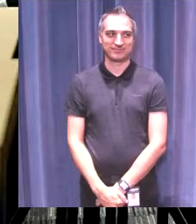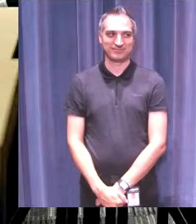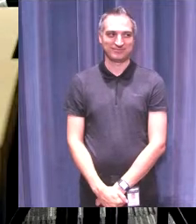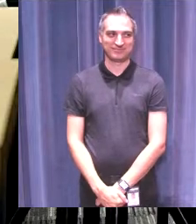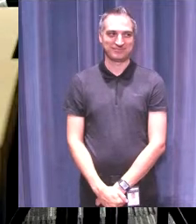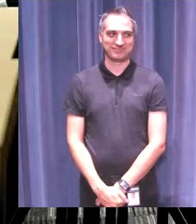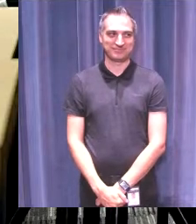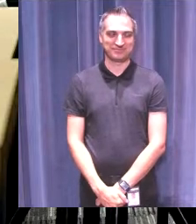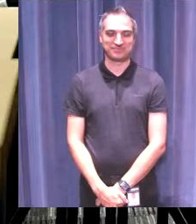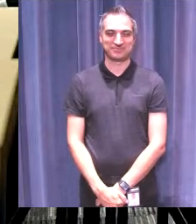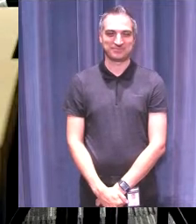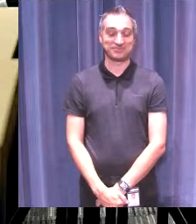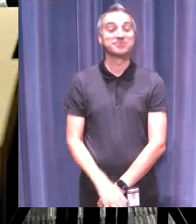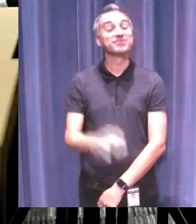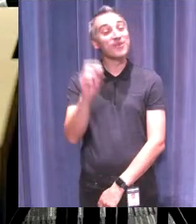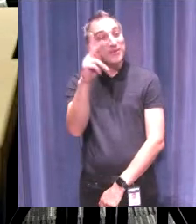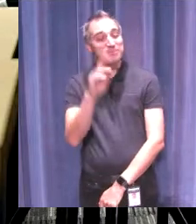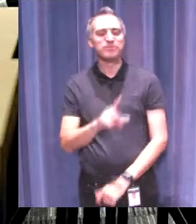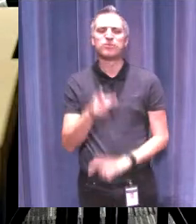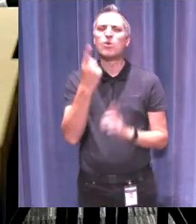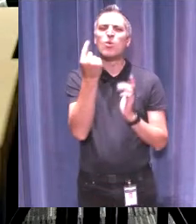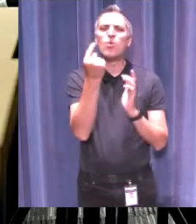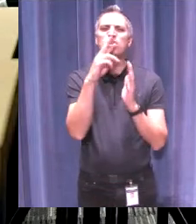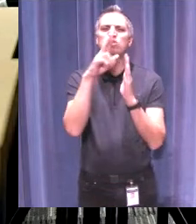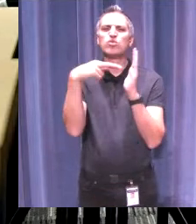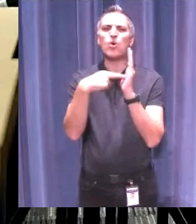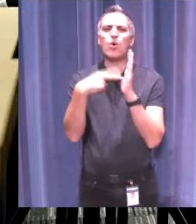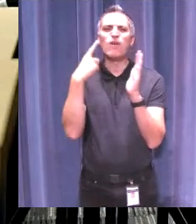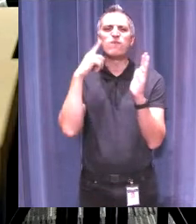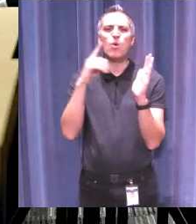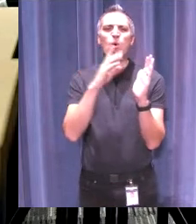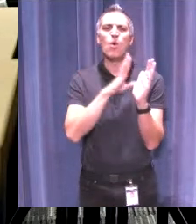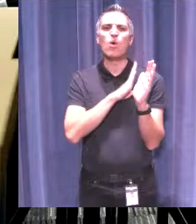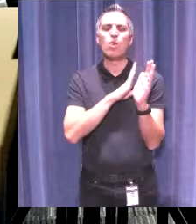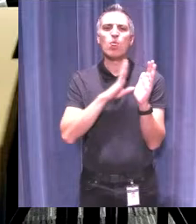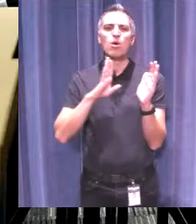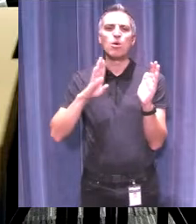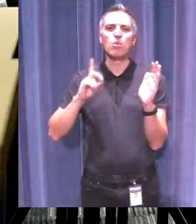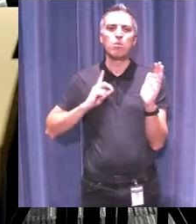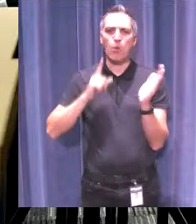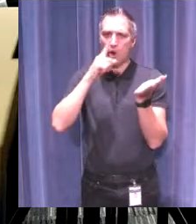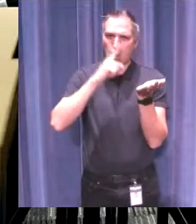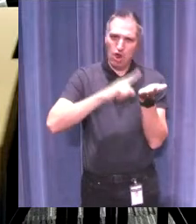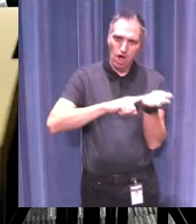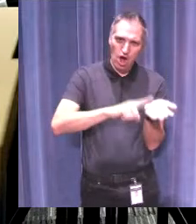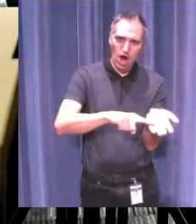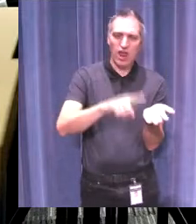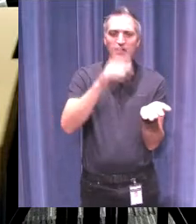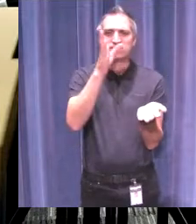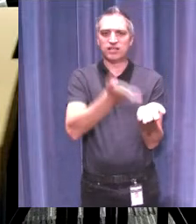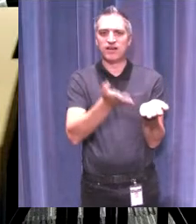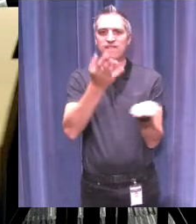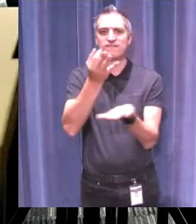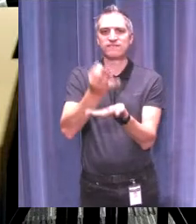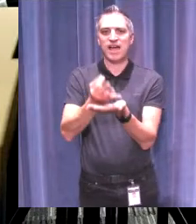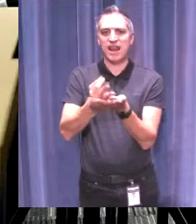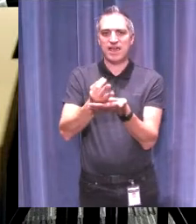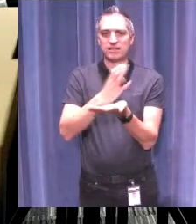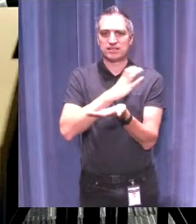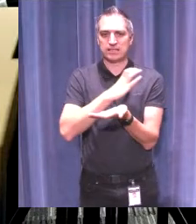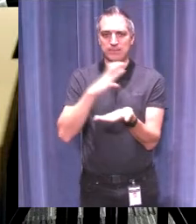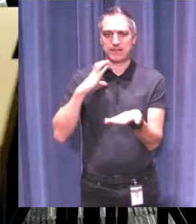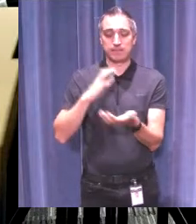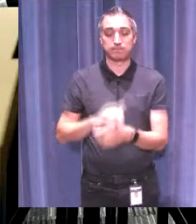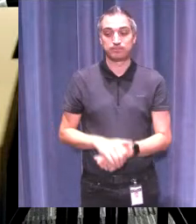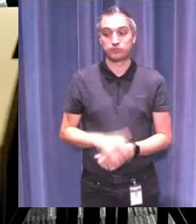Okay. Okay. What is the role of the board audit/finance committee? Well, I would